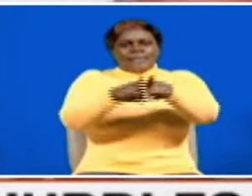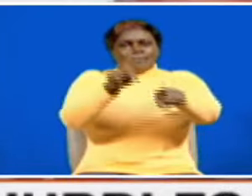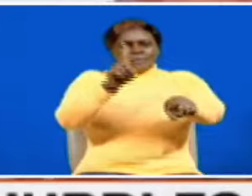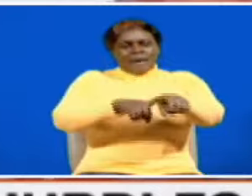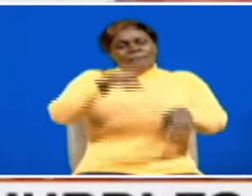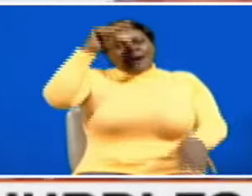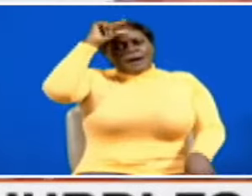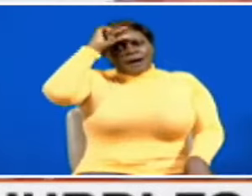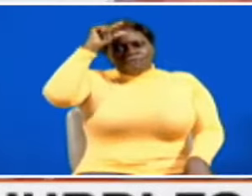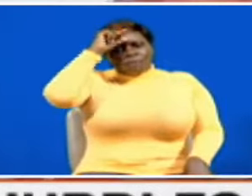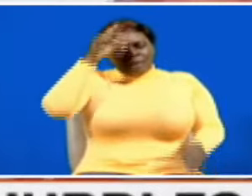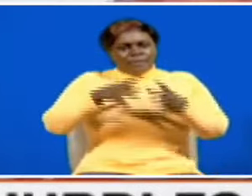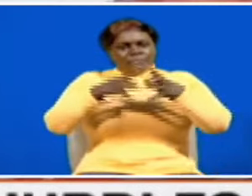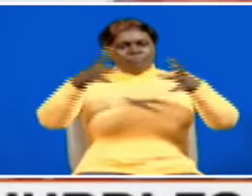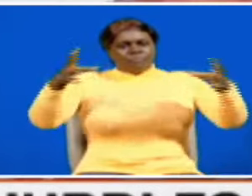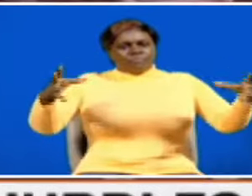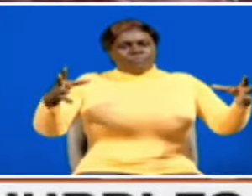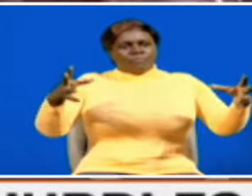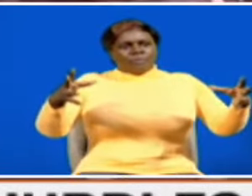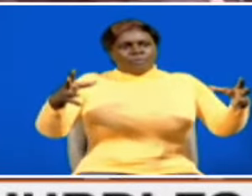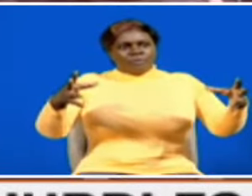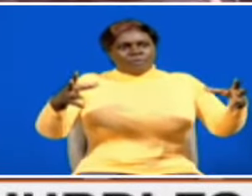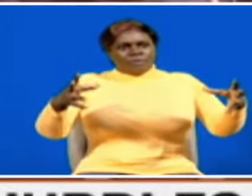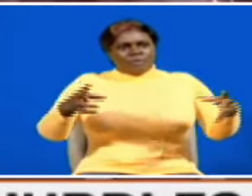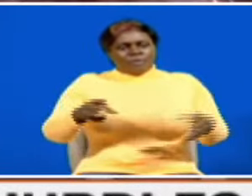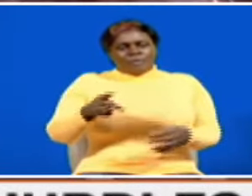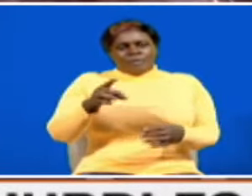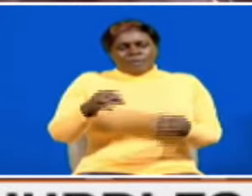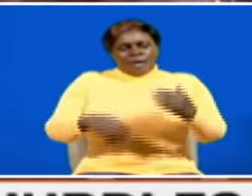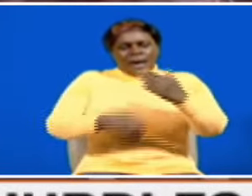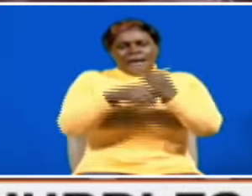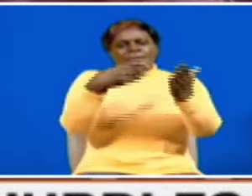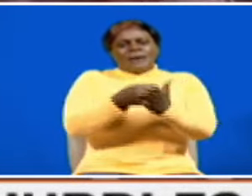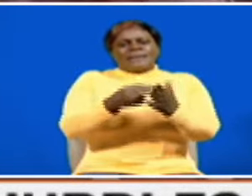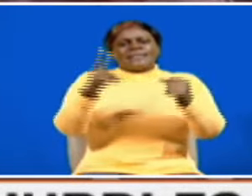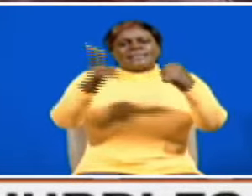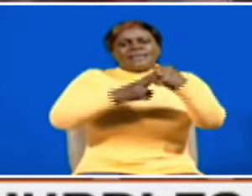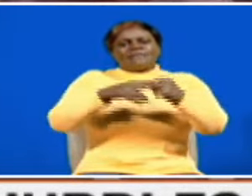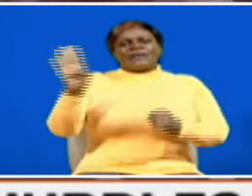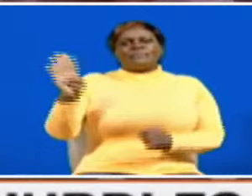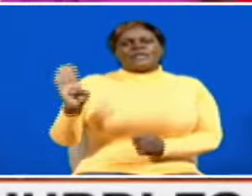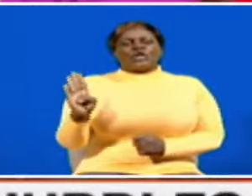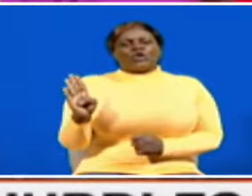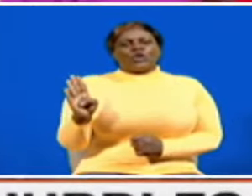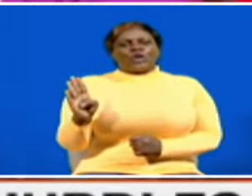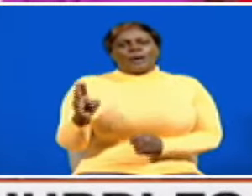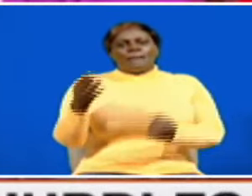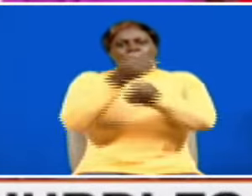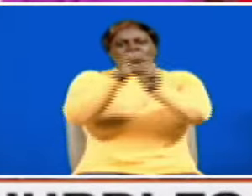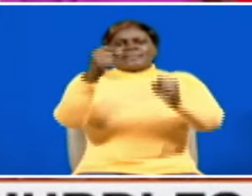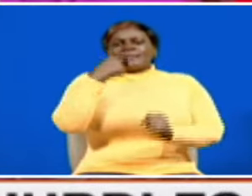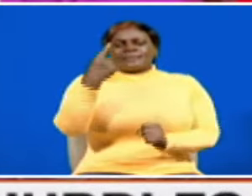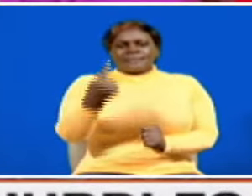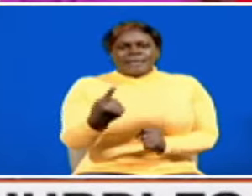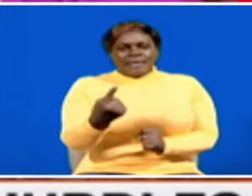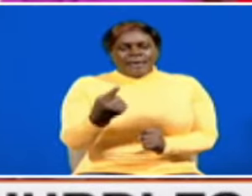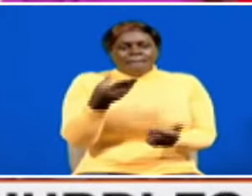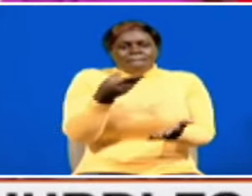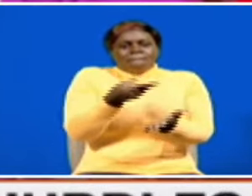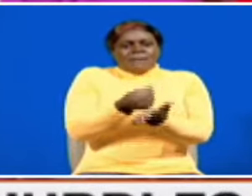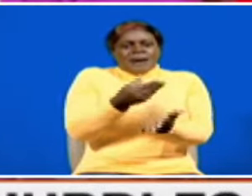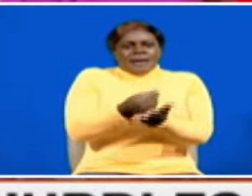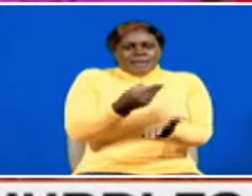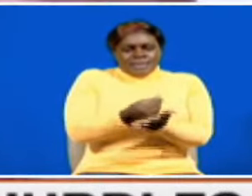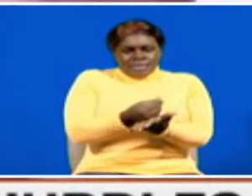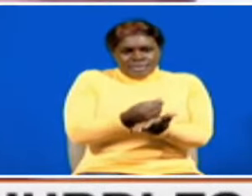the government will expand the size of Thwake Dam at an additional cost of 7 billion shillings. The president said the money has